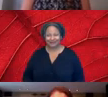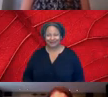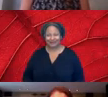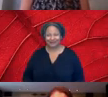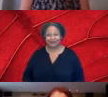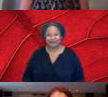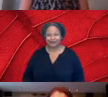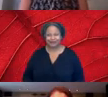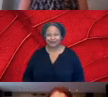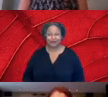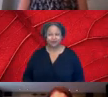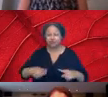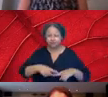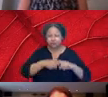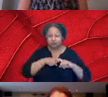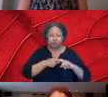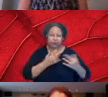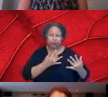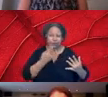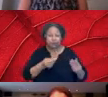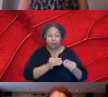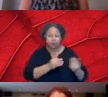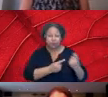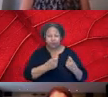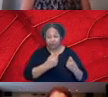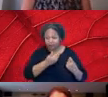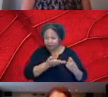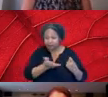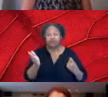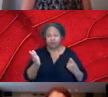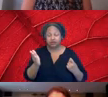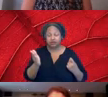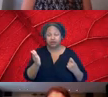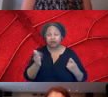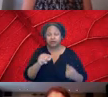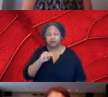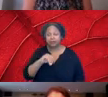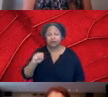Maybe while we wait to see if anyone has any additional questions, Ms. Coco,